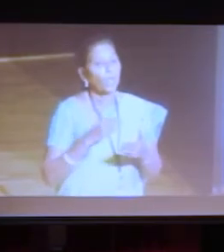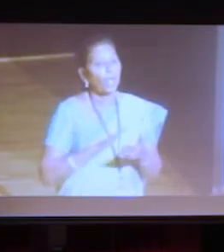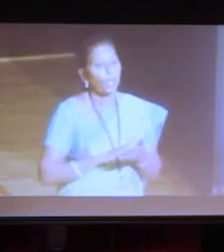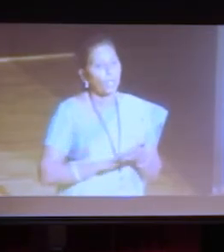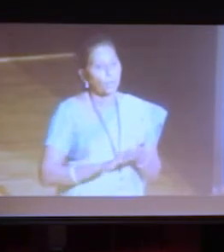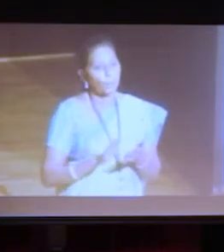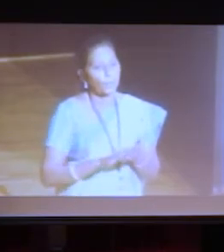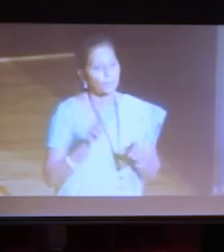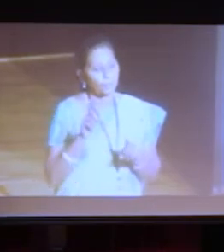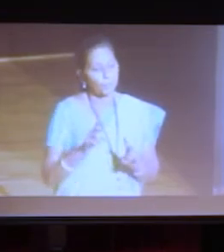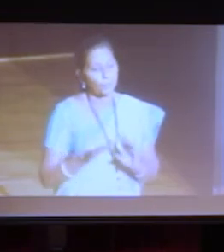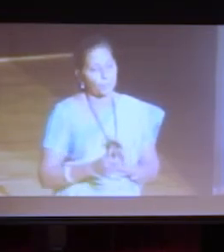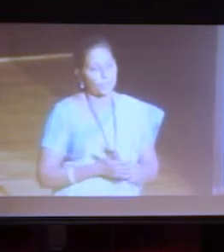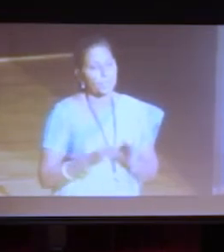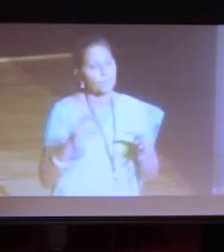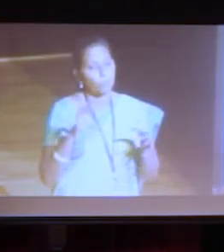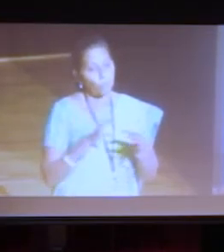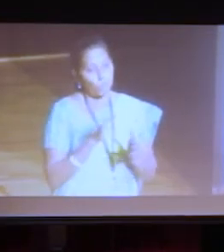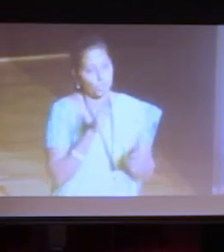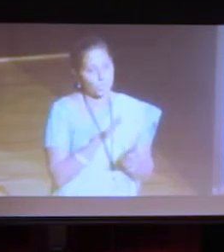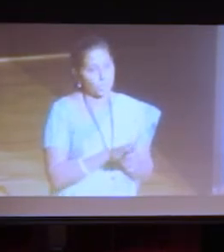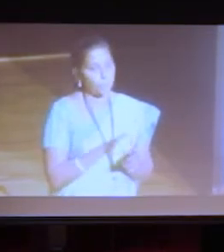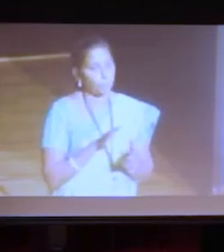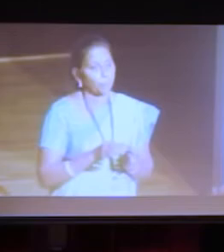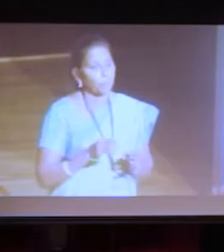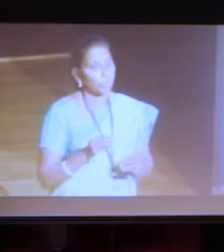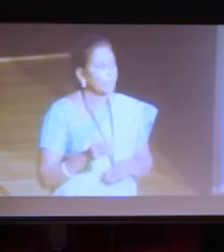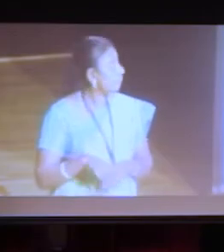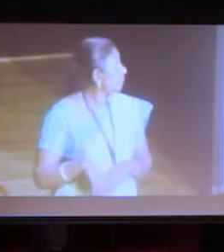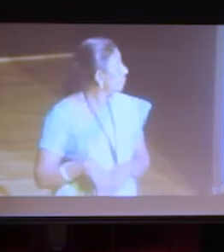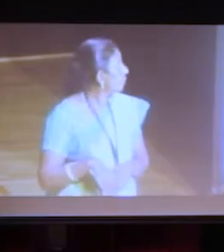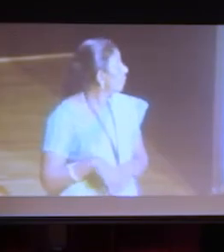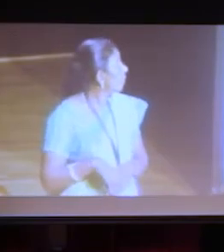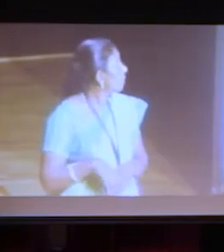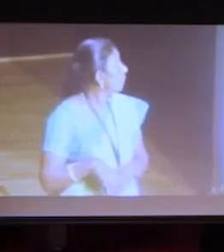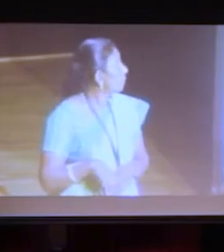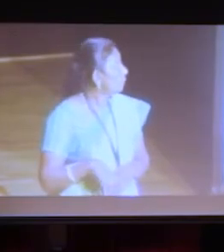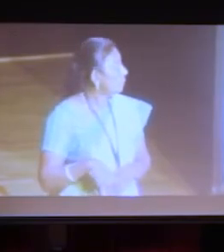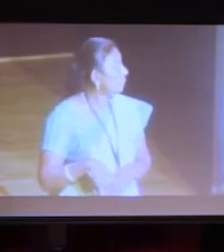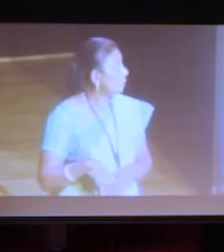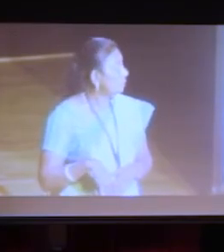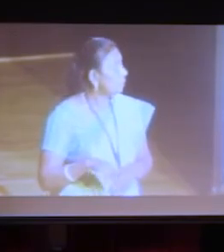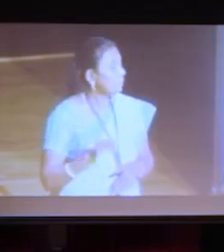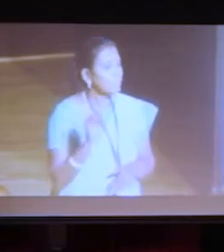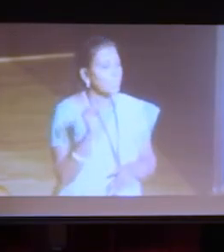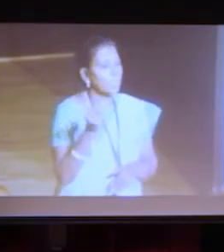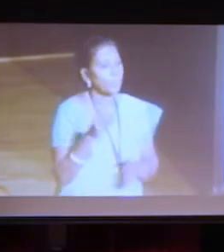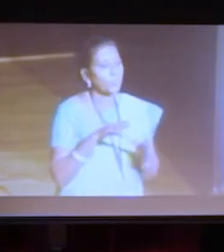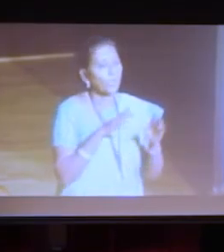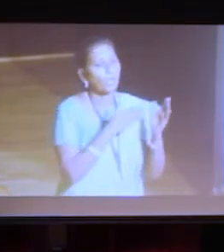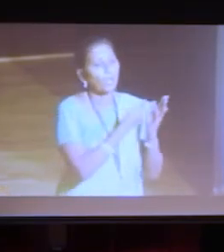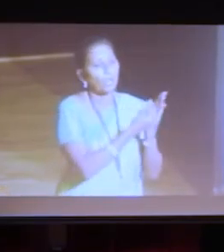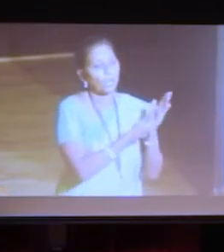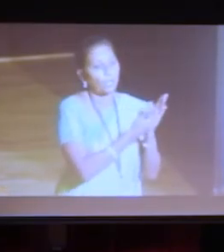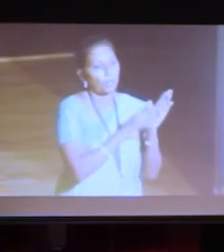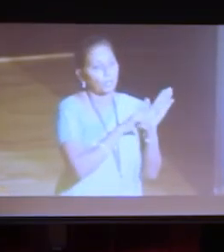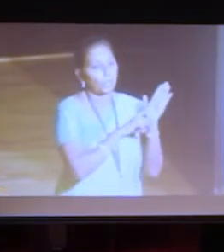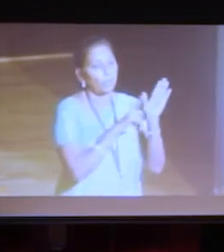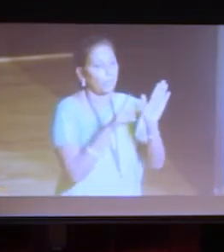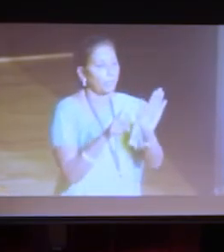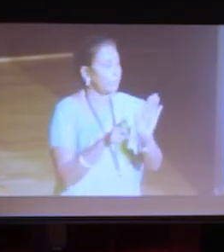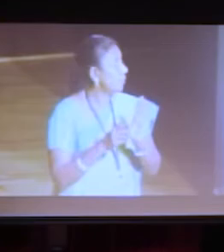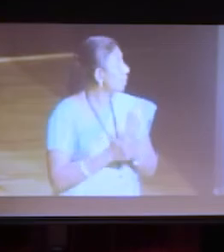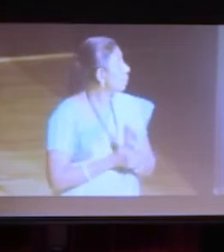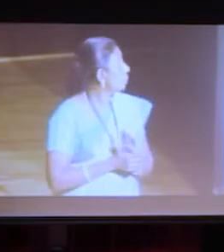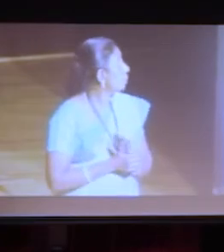but for this huge partnership. So there are, if you look at it, in this picture, MSR is some small 3 letters sitting in the corner, as